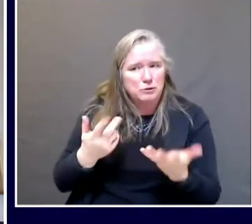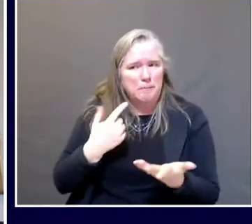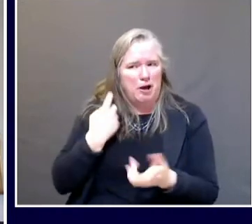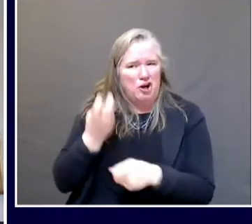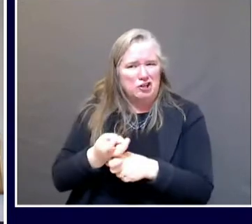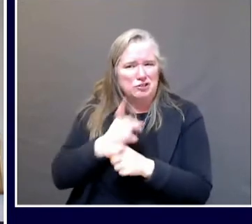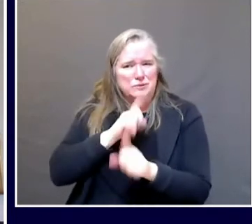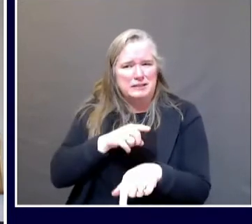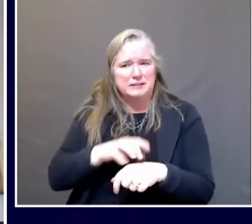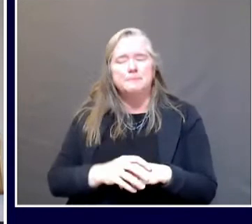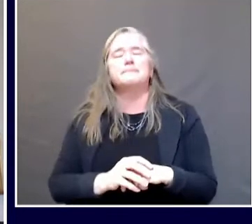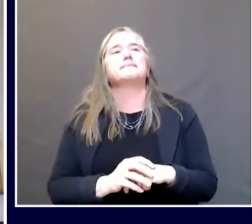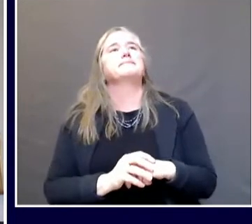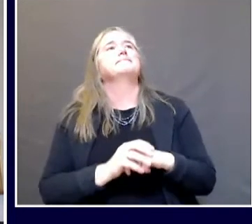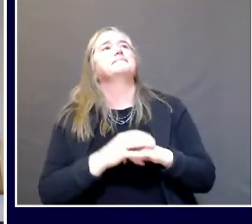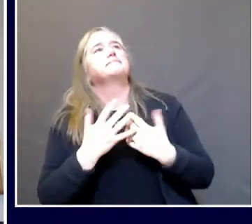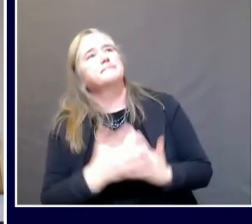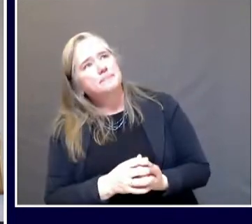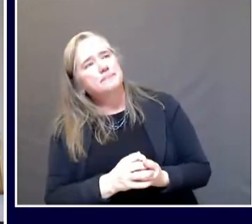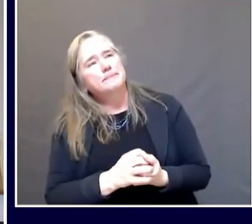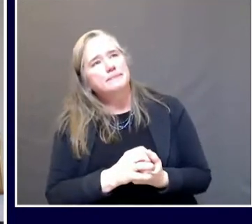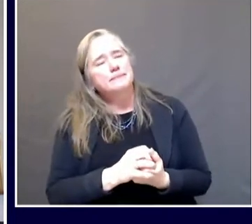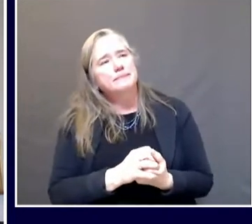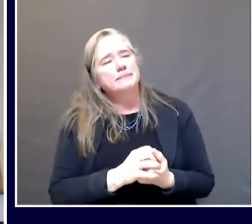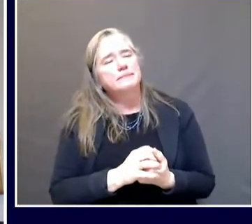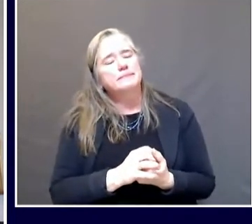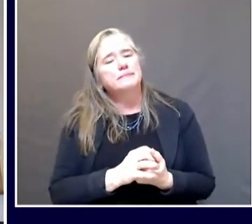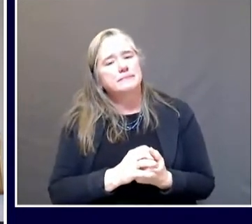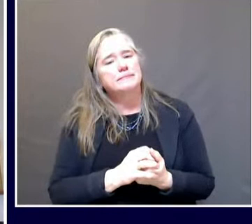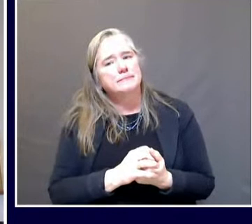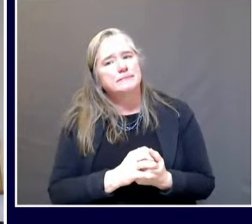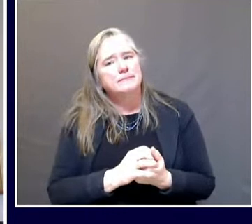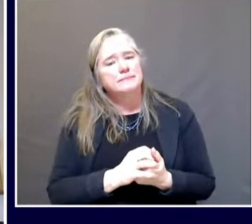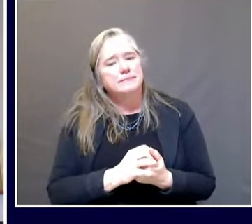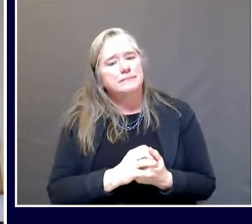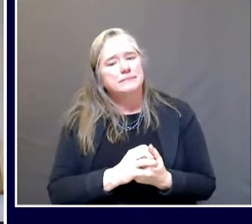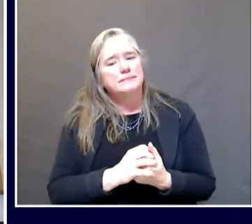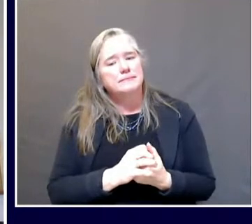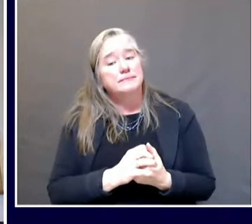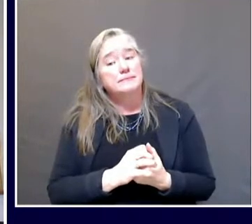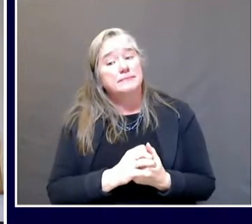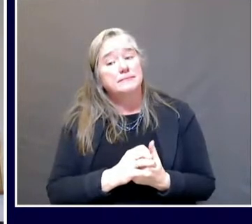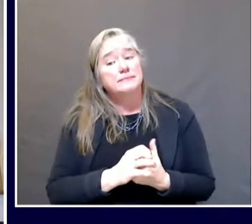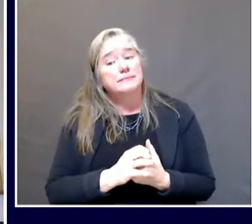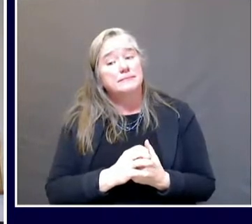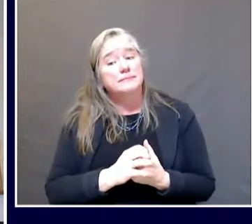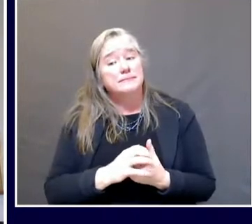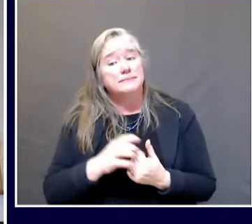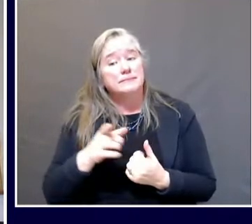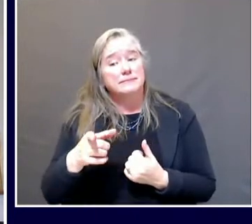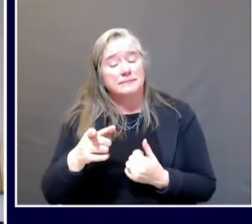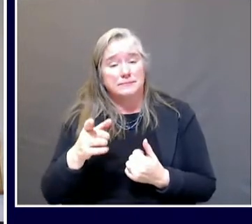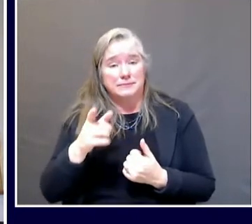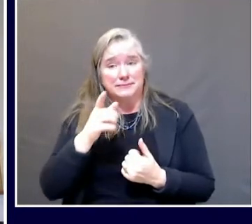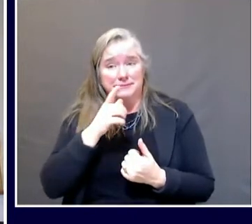think I can probably help you out here. I know this is of little use to folks who are watching